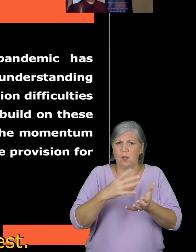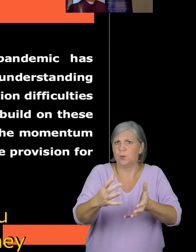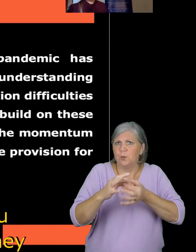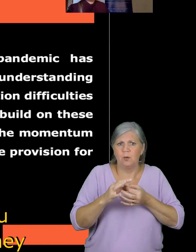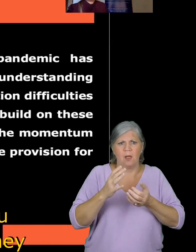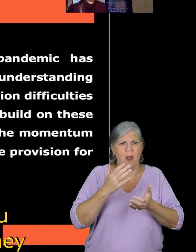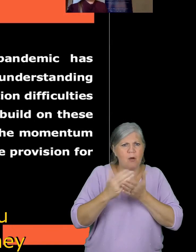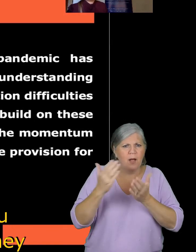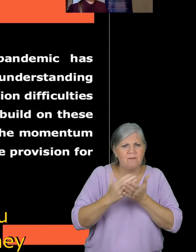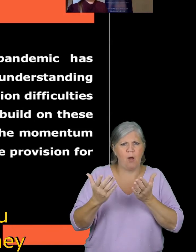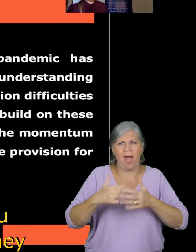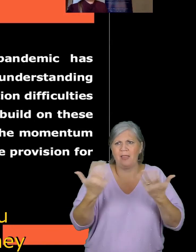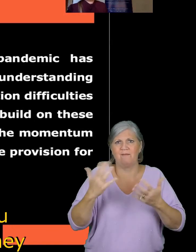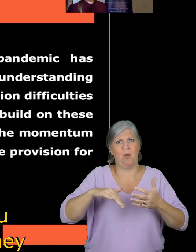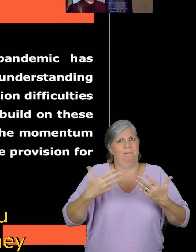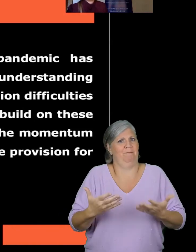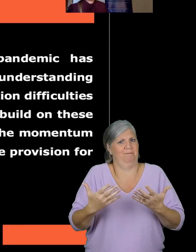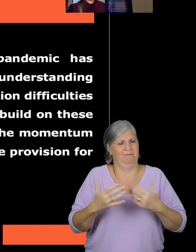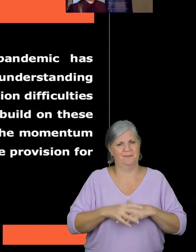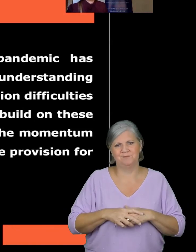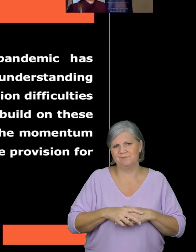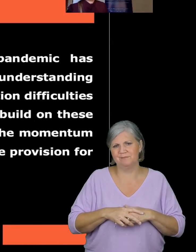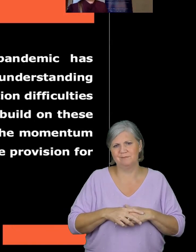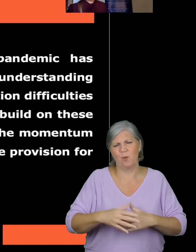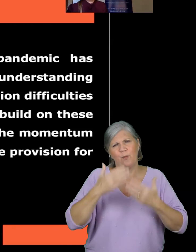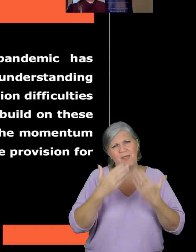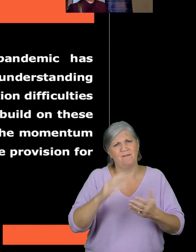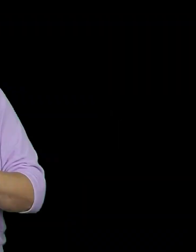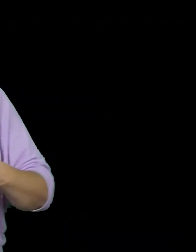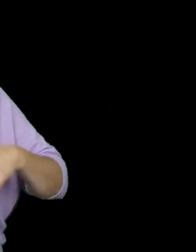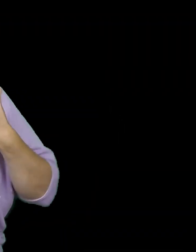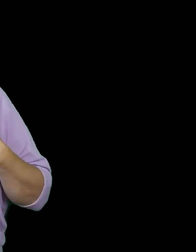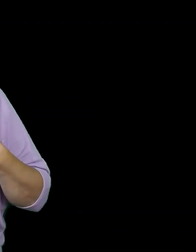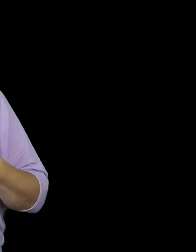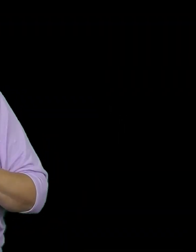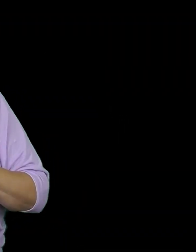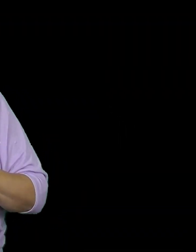interest. It's been great to tell you about the research journey so far.